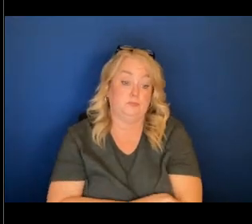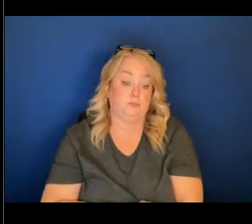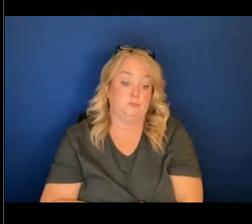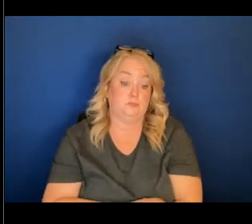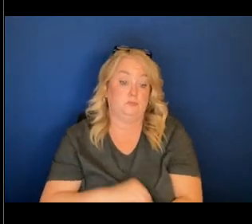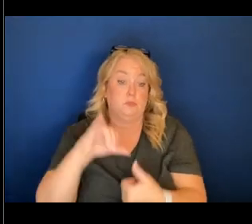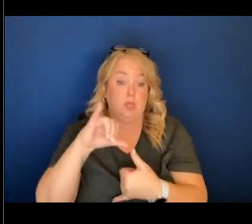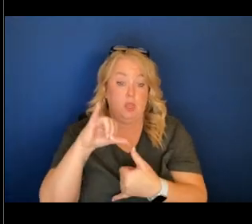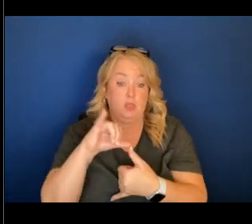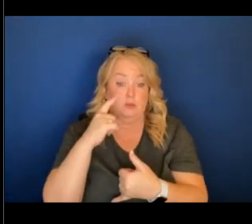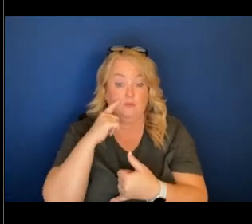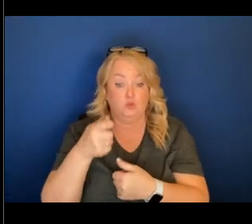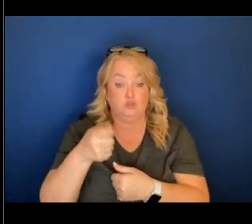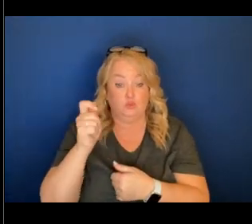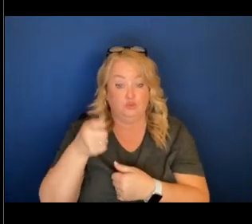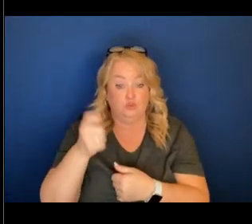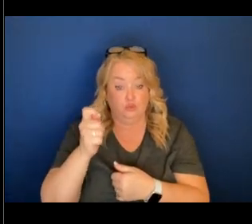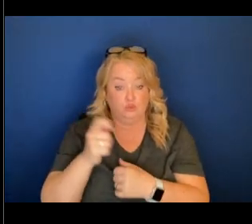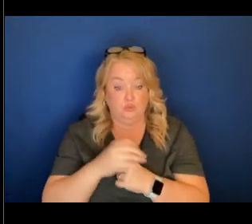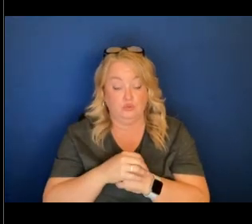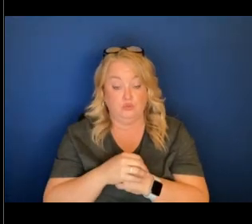Height of switches.